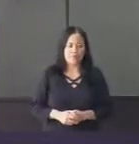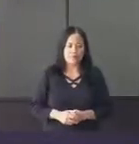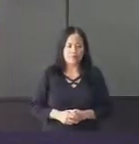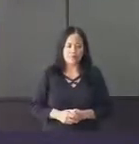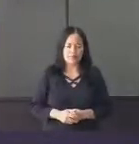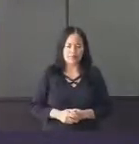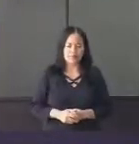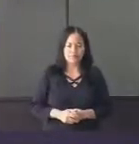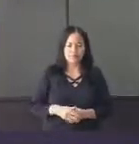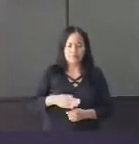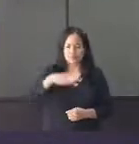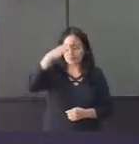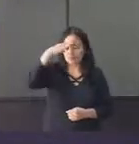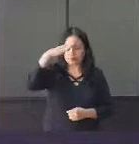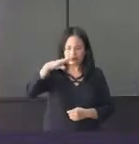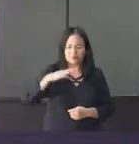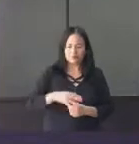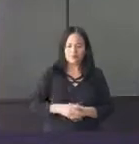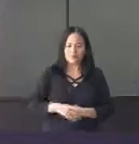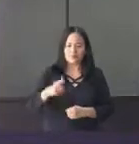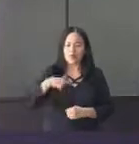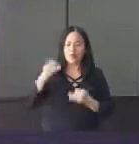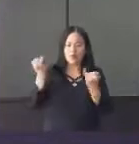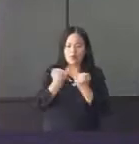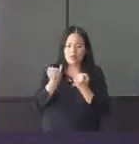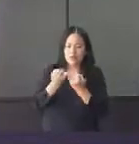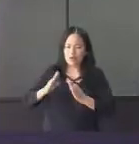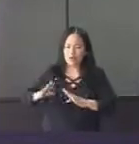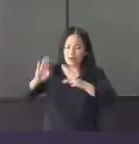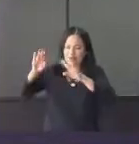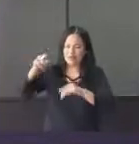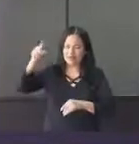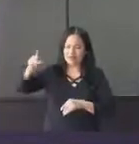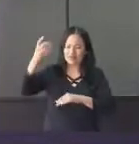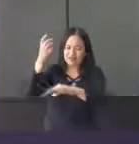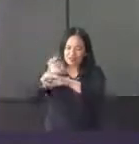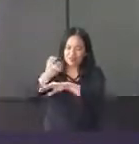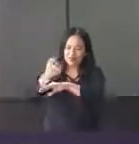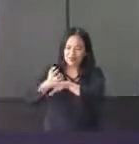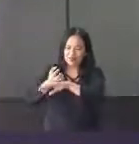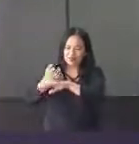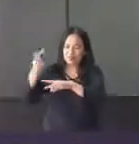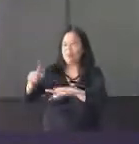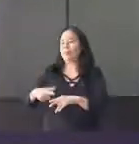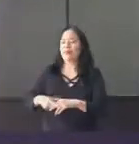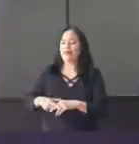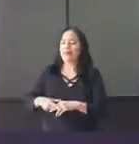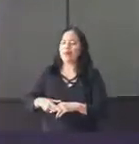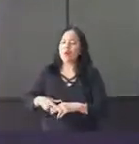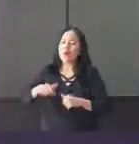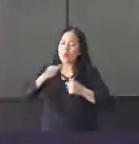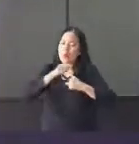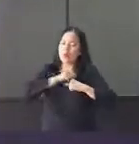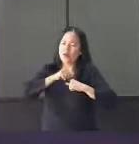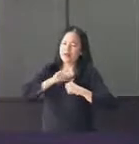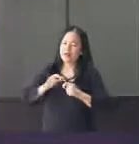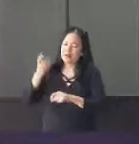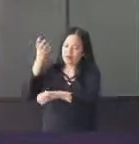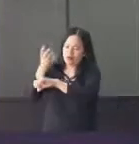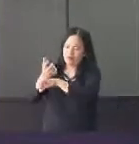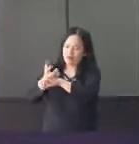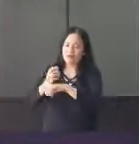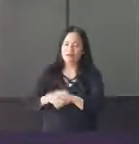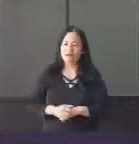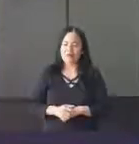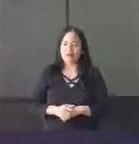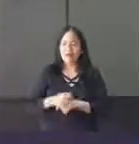to reform security. Ms. Bromakim also worked for the U.S. Air Force and NATO. She